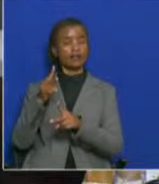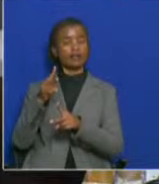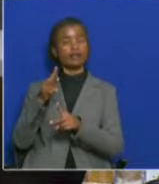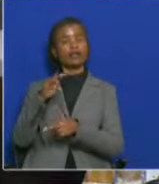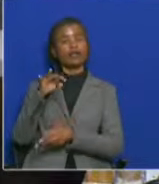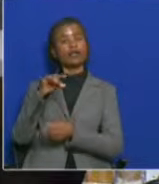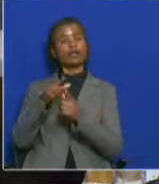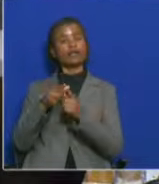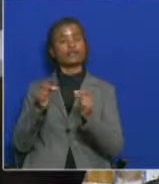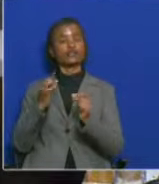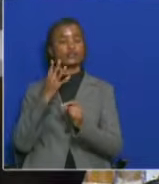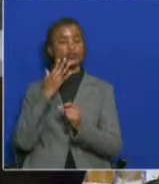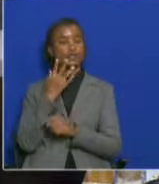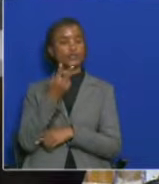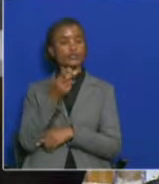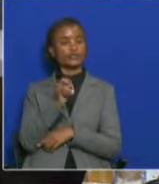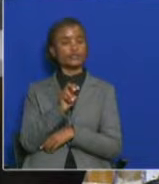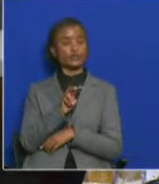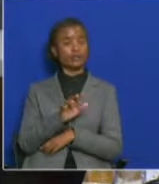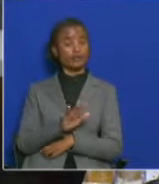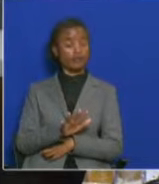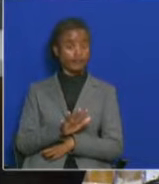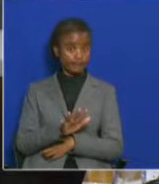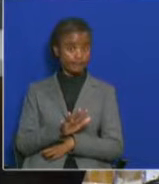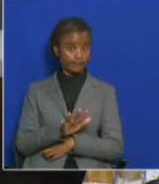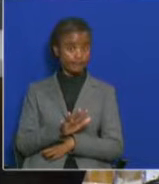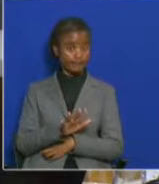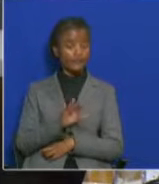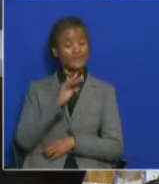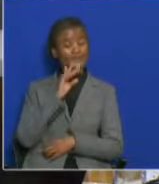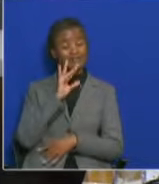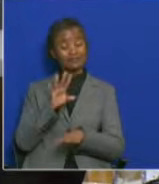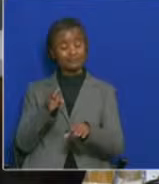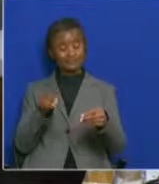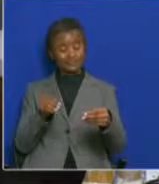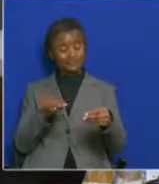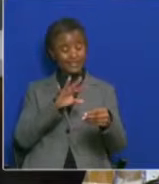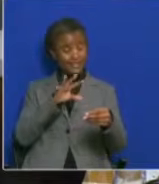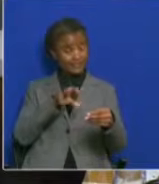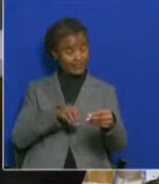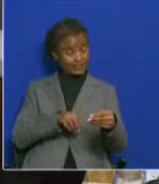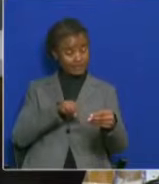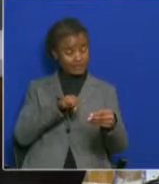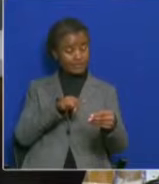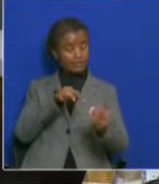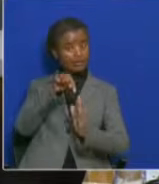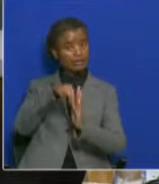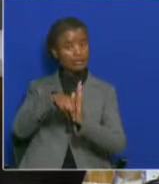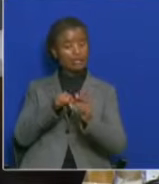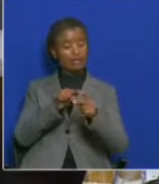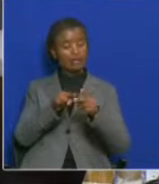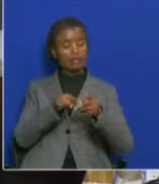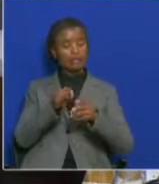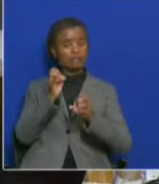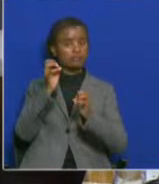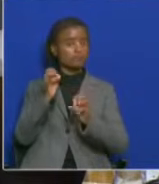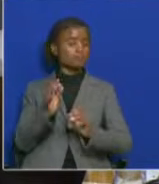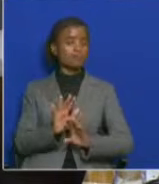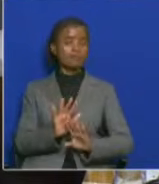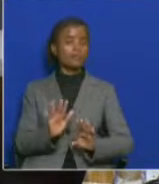I don't propose to go to it in detail, but it is before the commissioners, and I'll just take you to the page reference in a